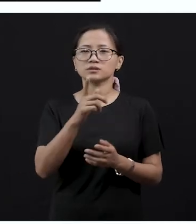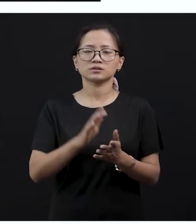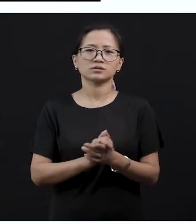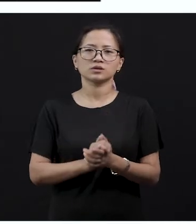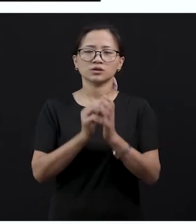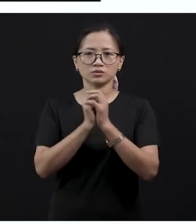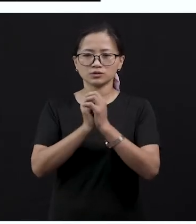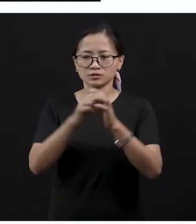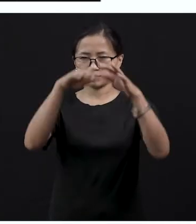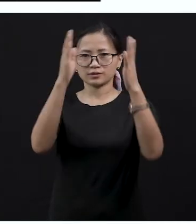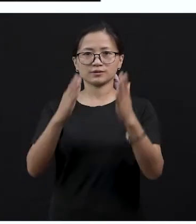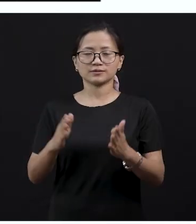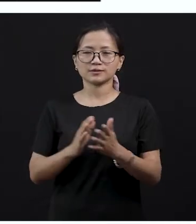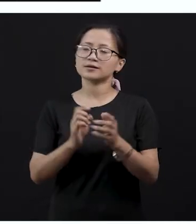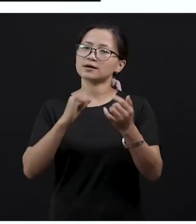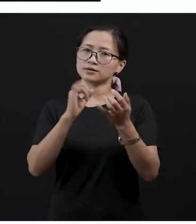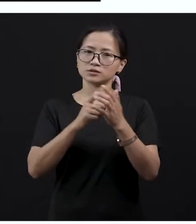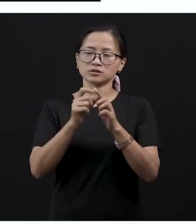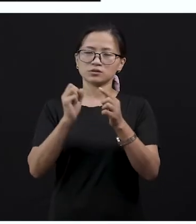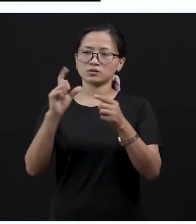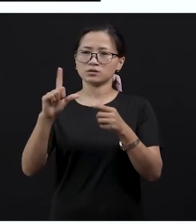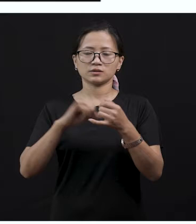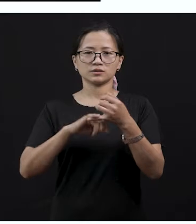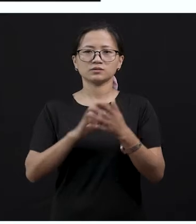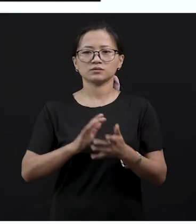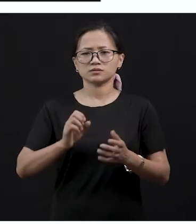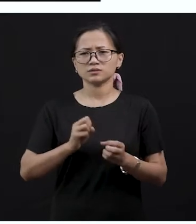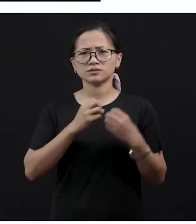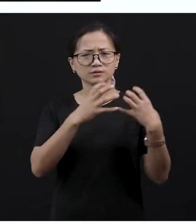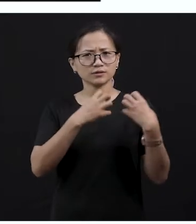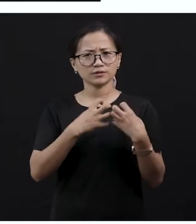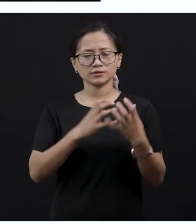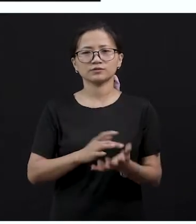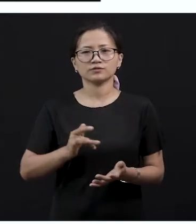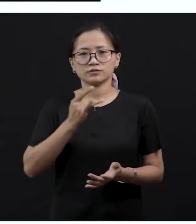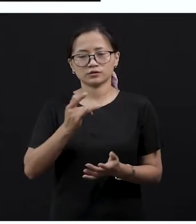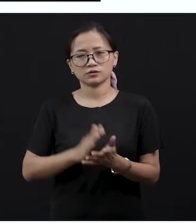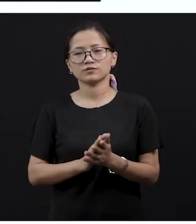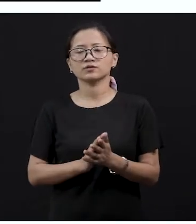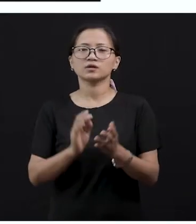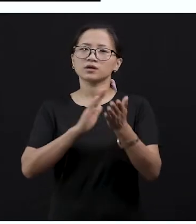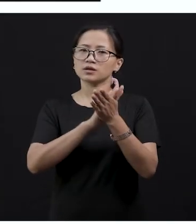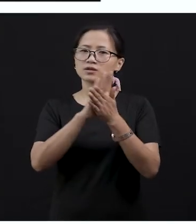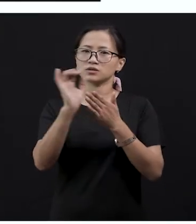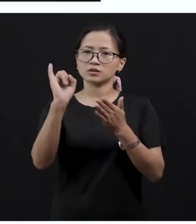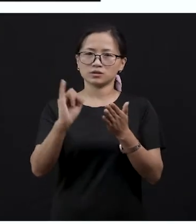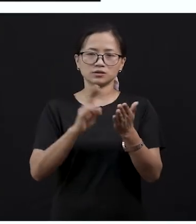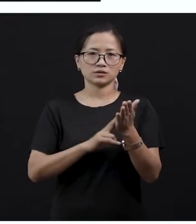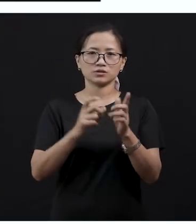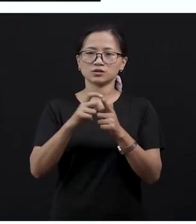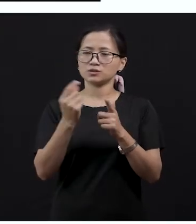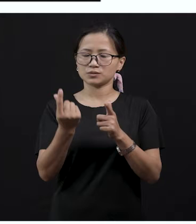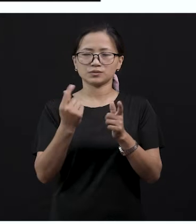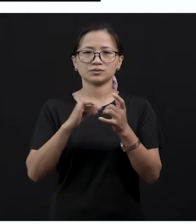to worship idols, which has really hurt the feelings of the Hindus. Okay, and why he